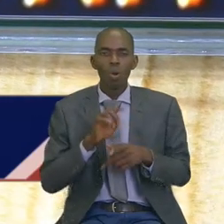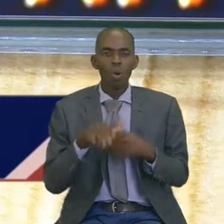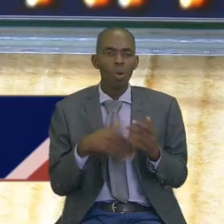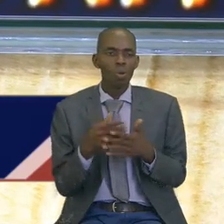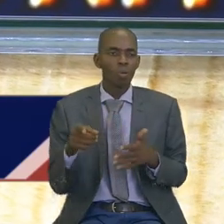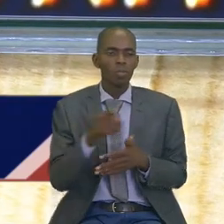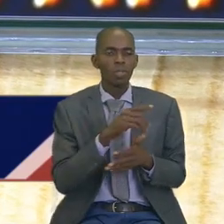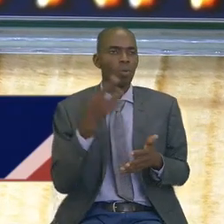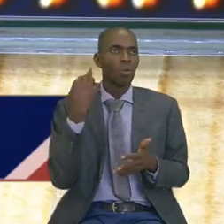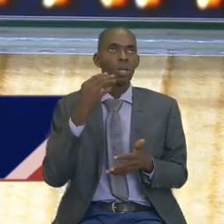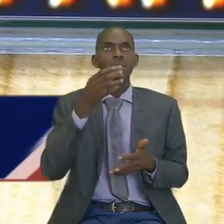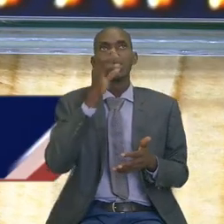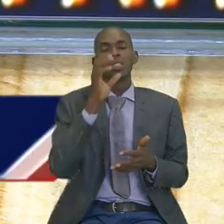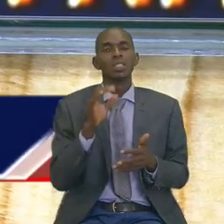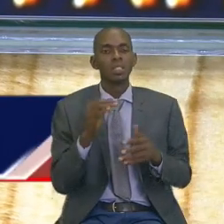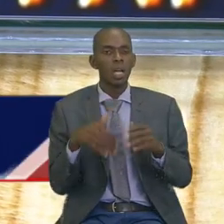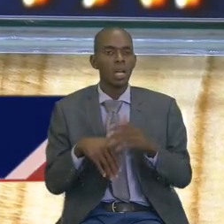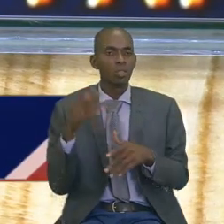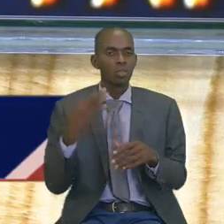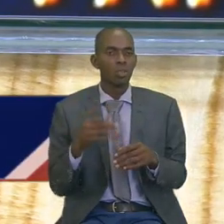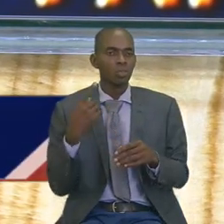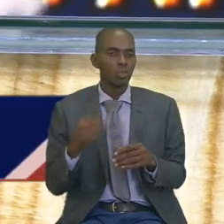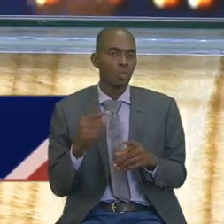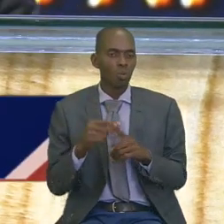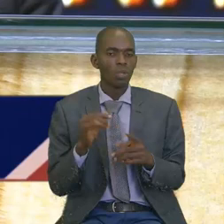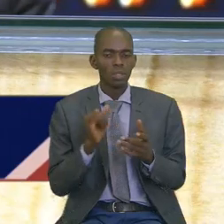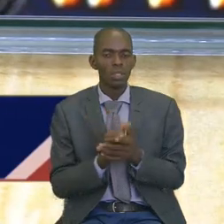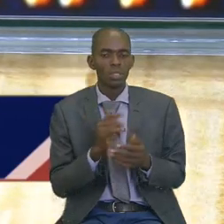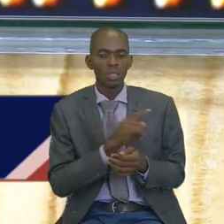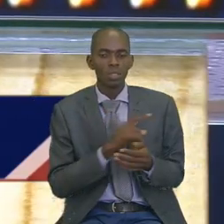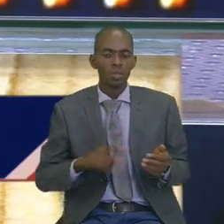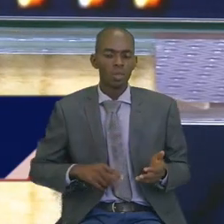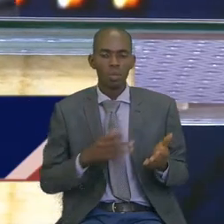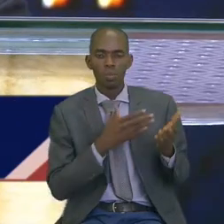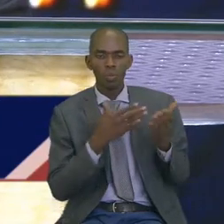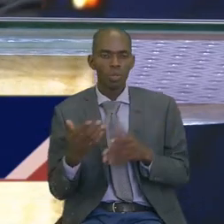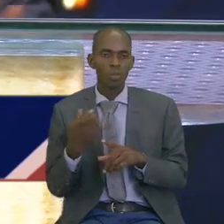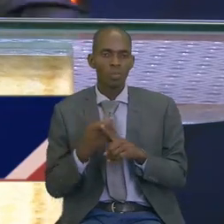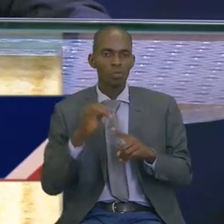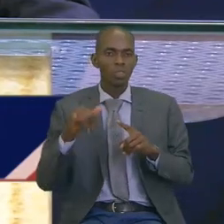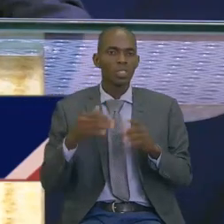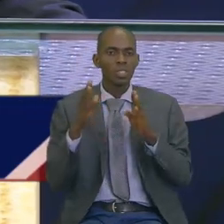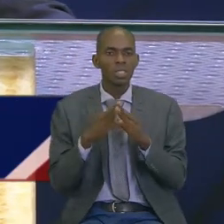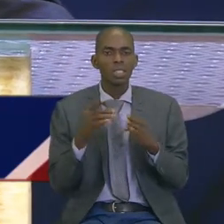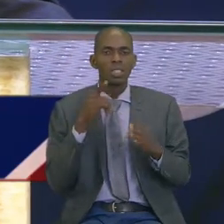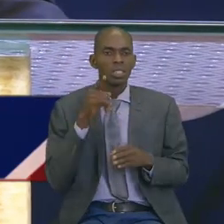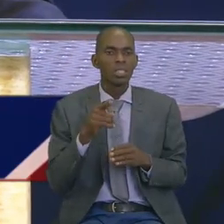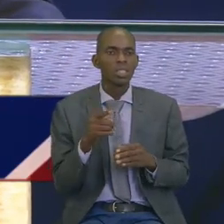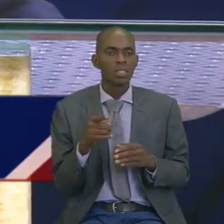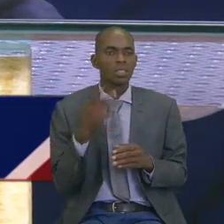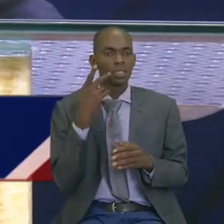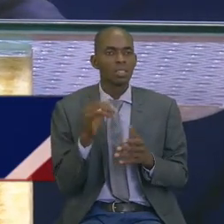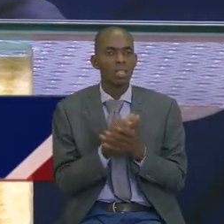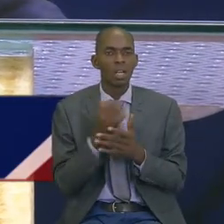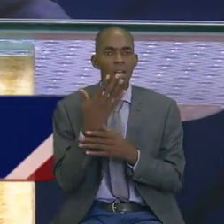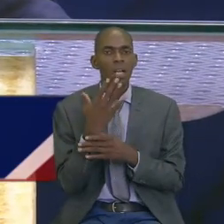drinking out of the vessels taken from the house of the Lord from Jerusalem, a hand appeared on the